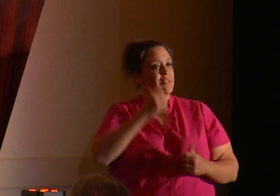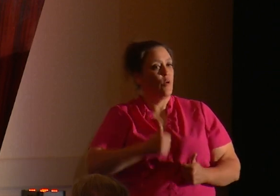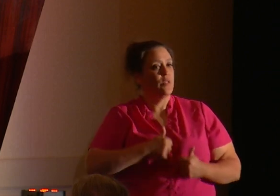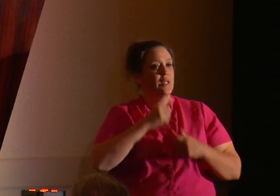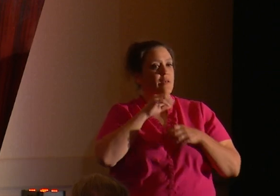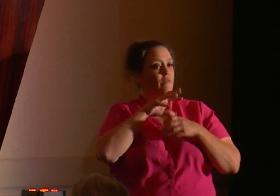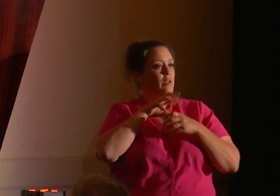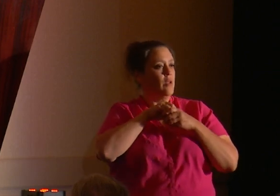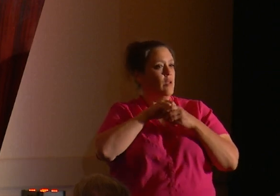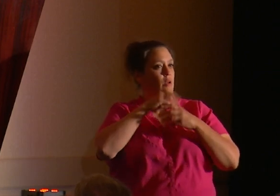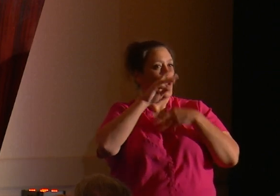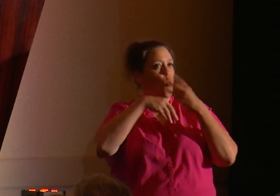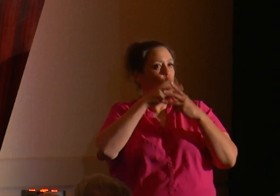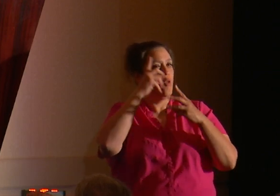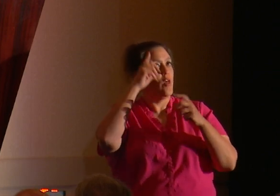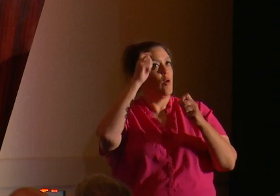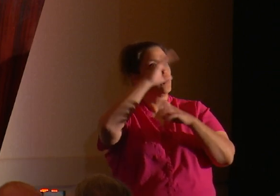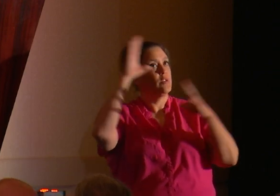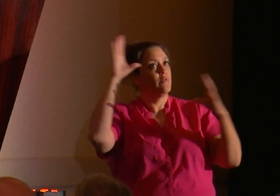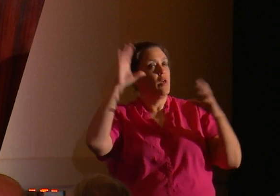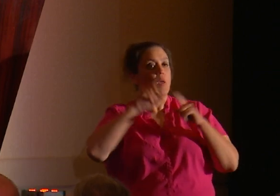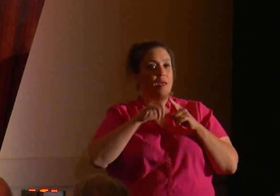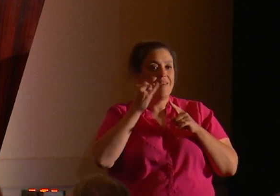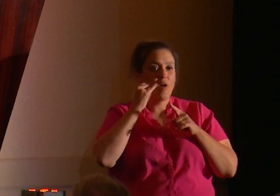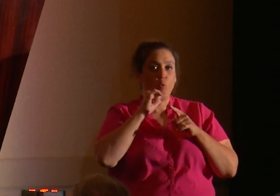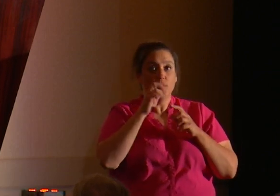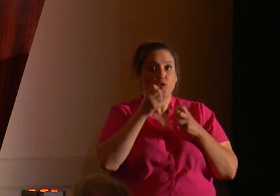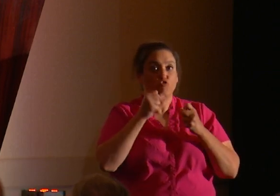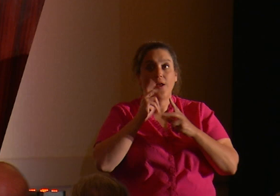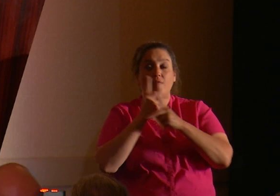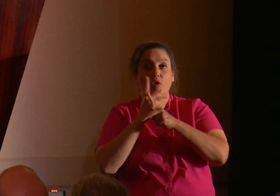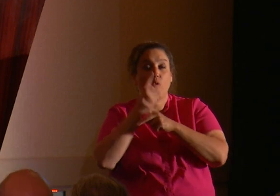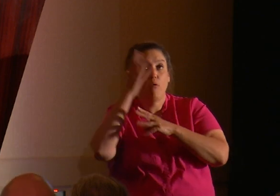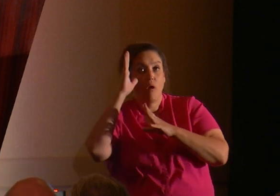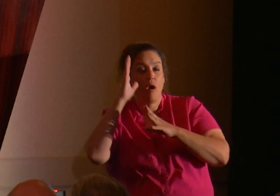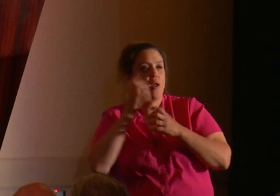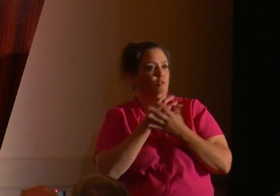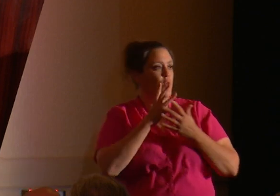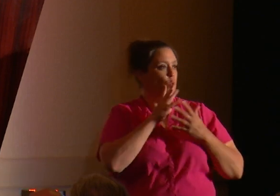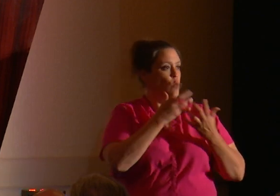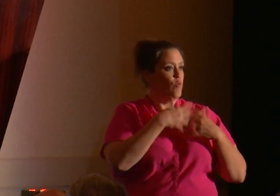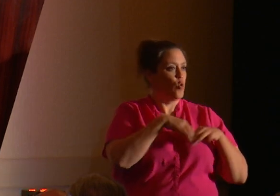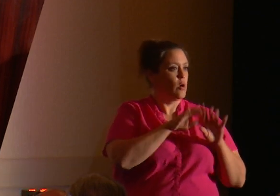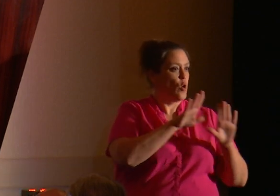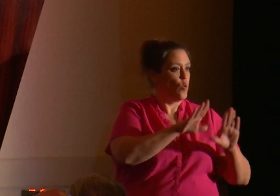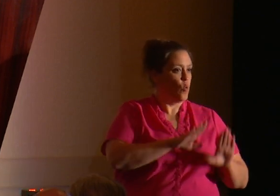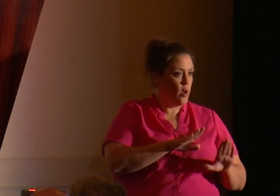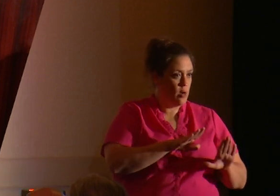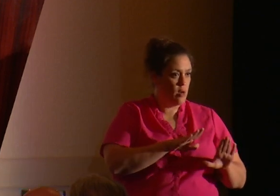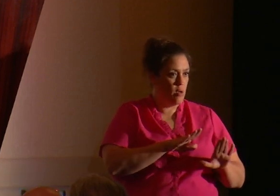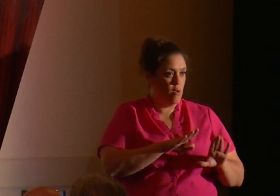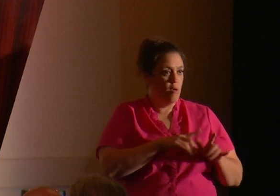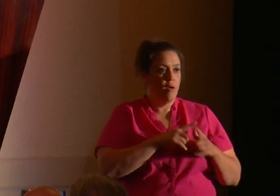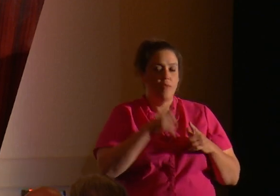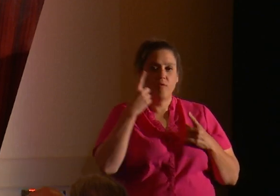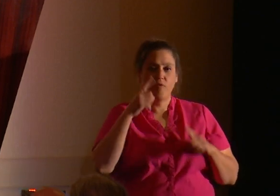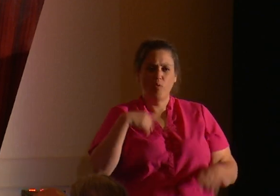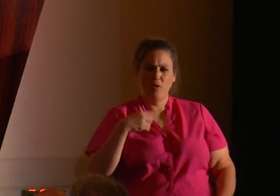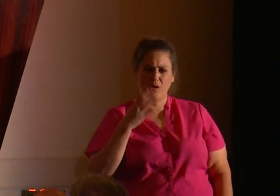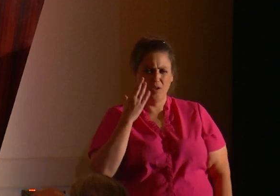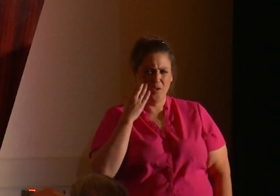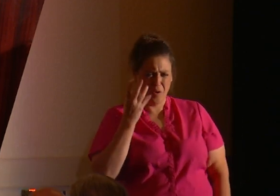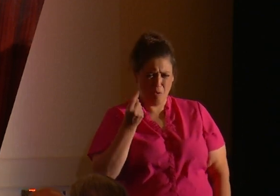just not try to follow God, everything would have worked out great. So after a while, I was like, you know what? There is no God.